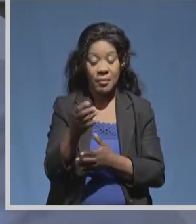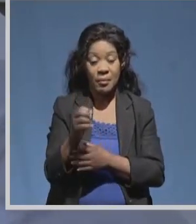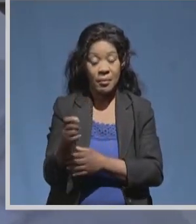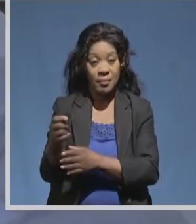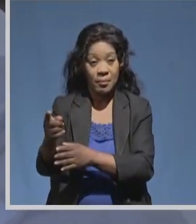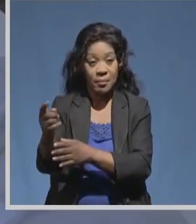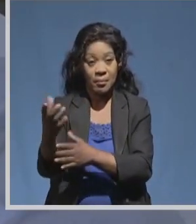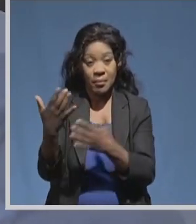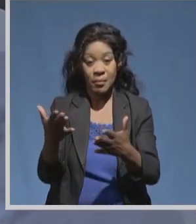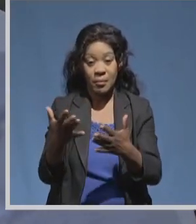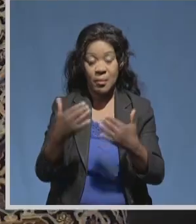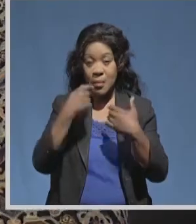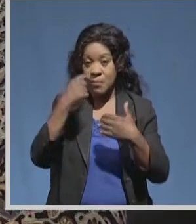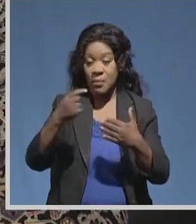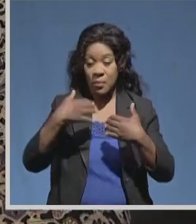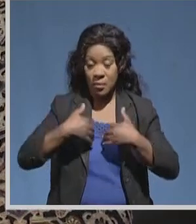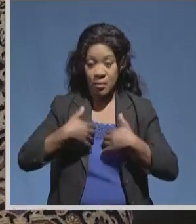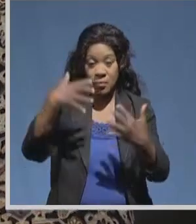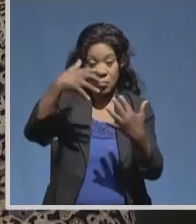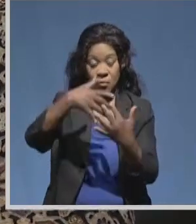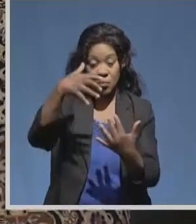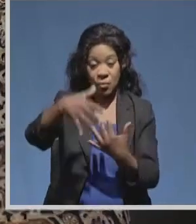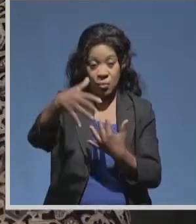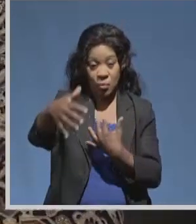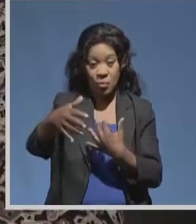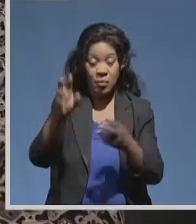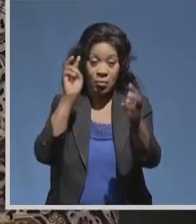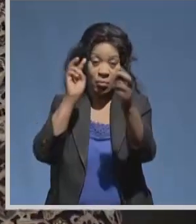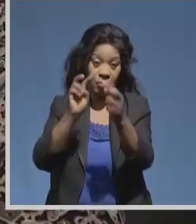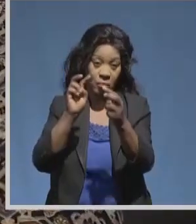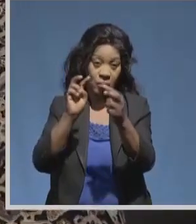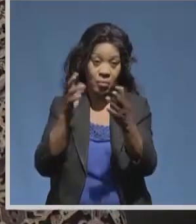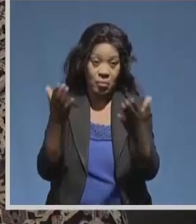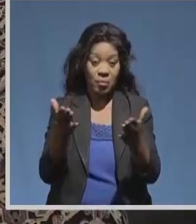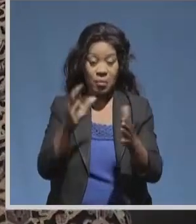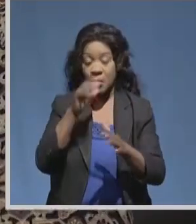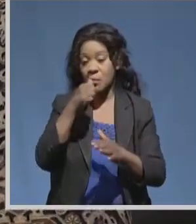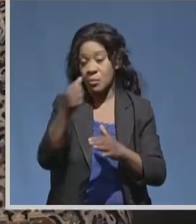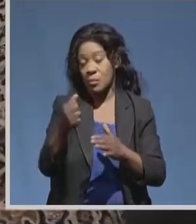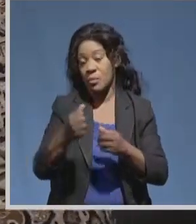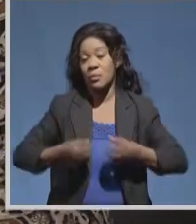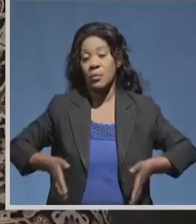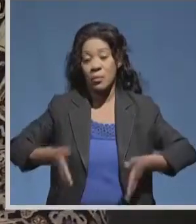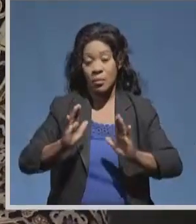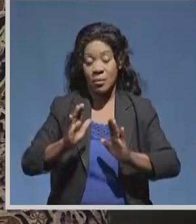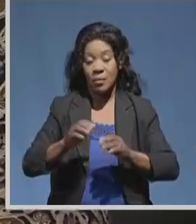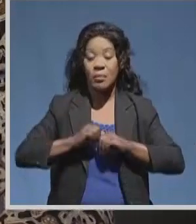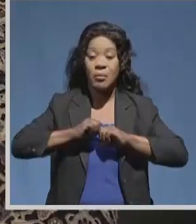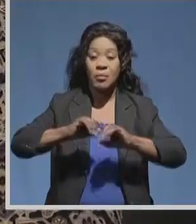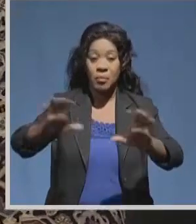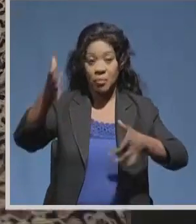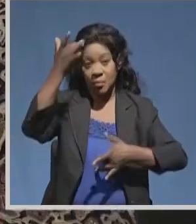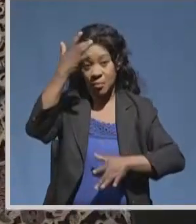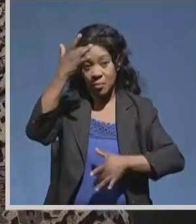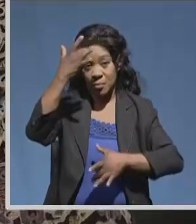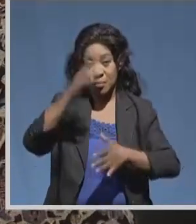we're in social contact, but at the same time, to ensure that we do not allow the spread of this disease. In terms of the health issues, as of